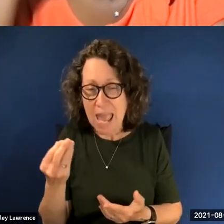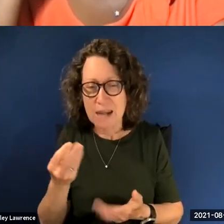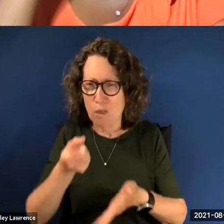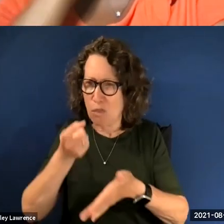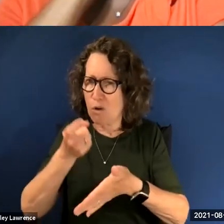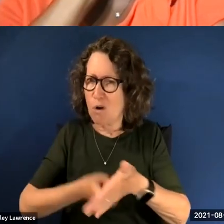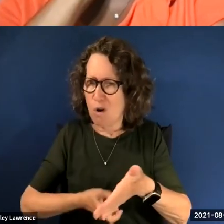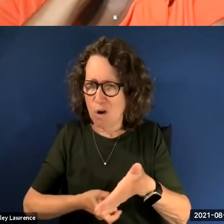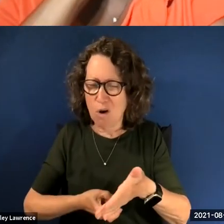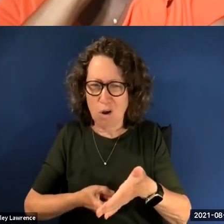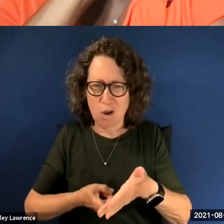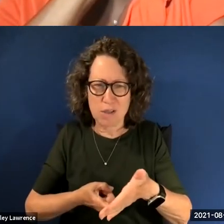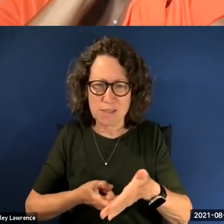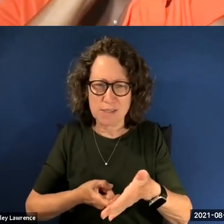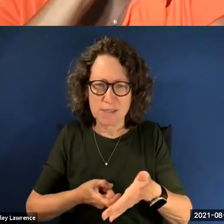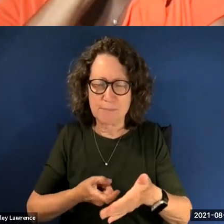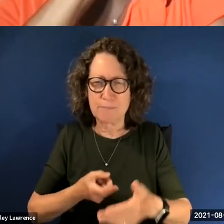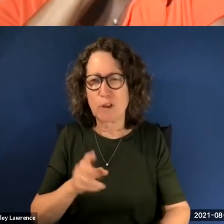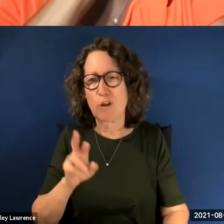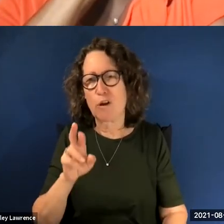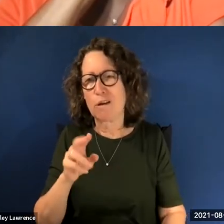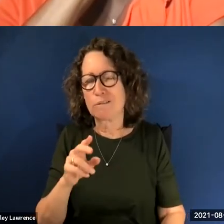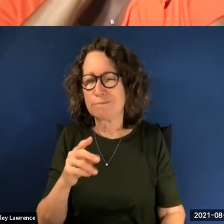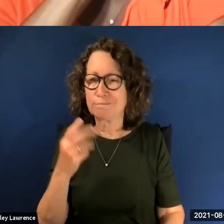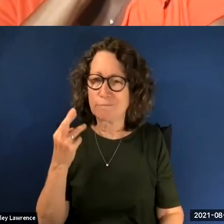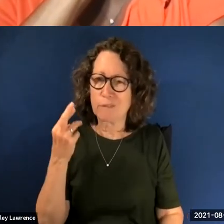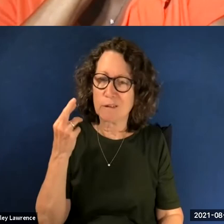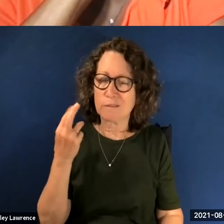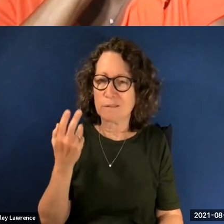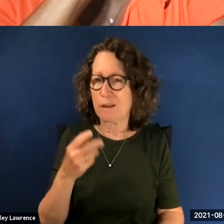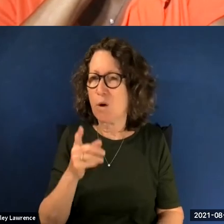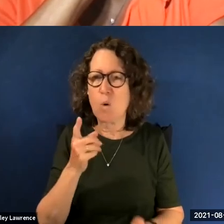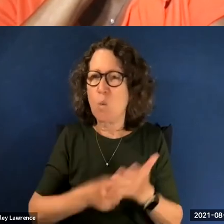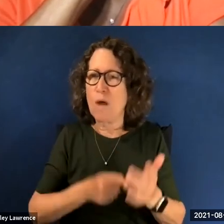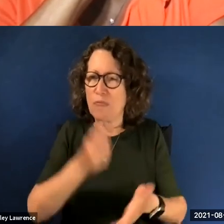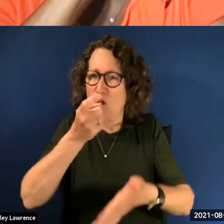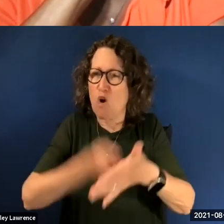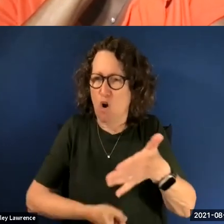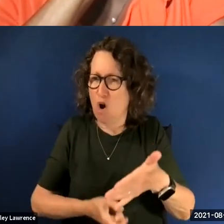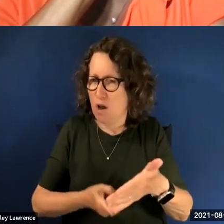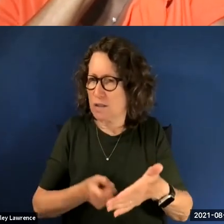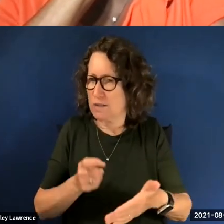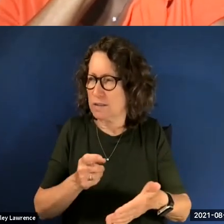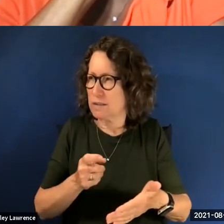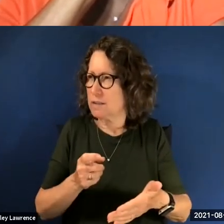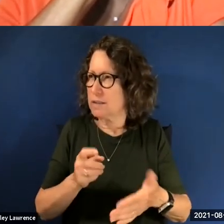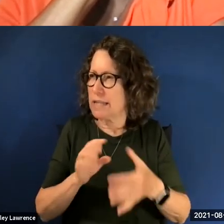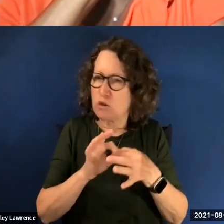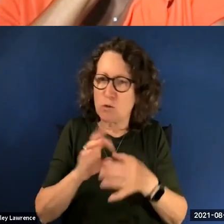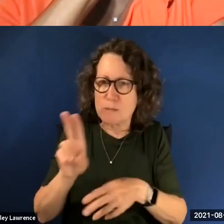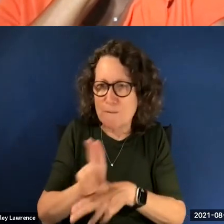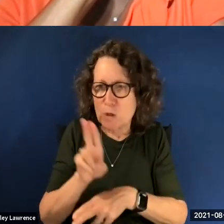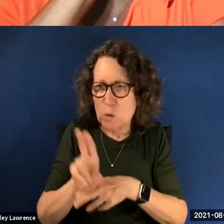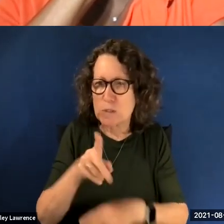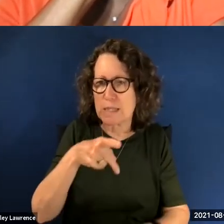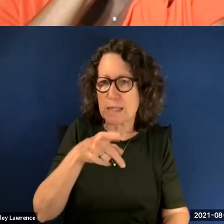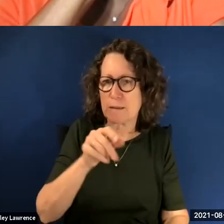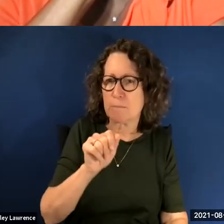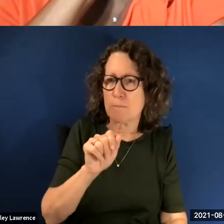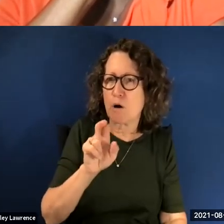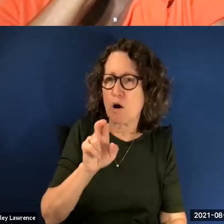cost that the realistically what the cost is in terms of using the Parma